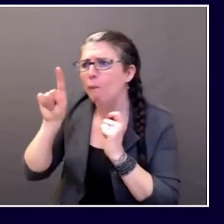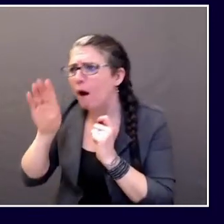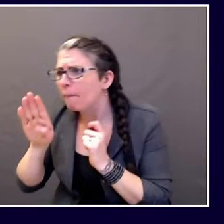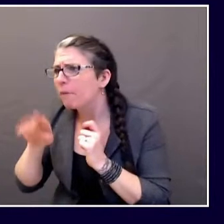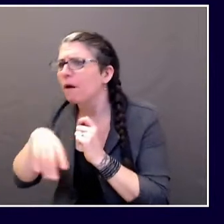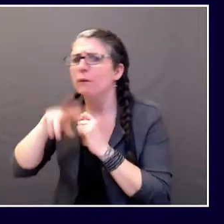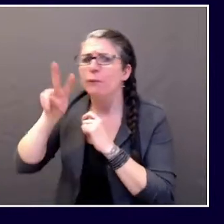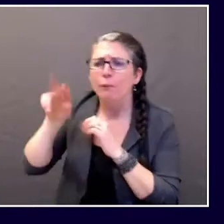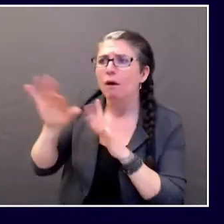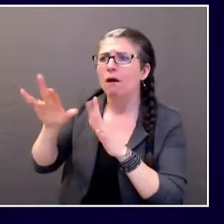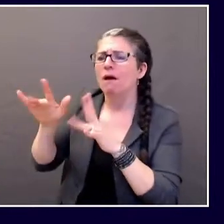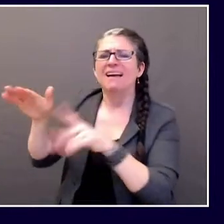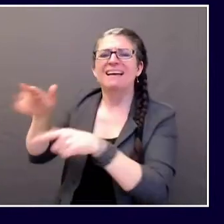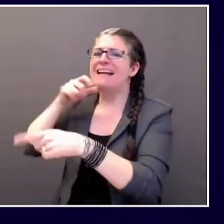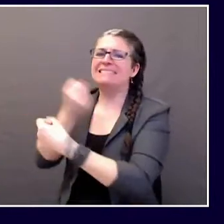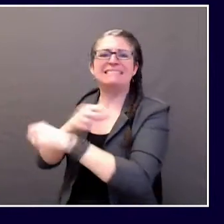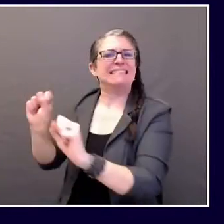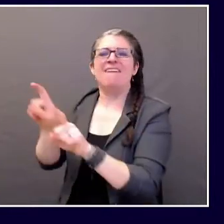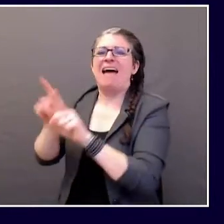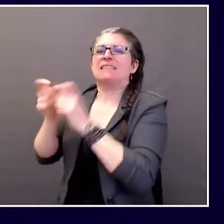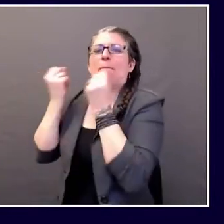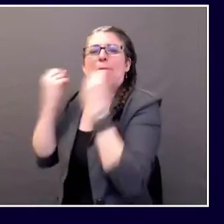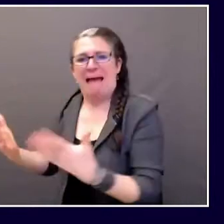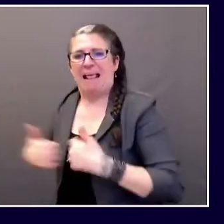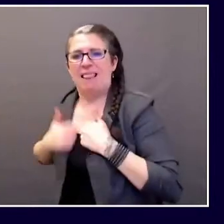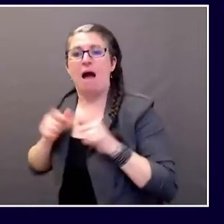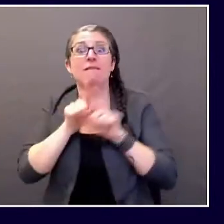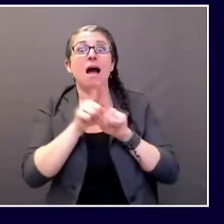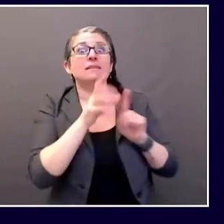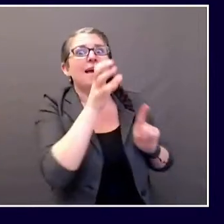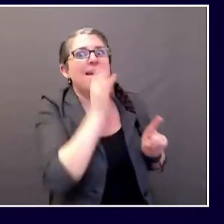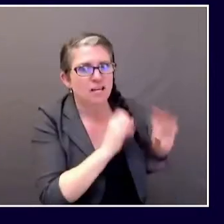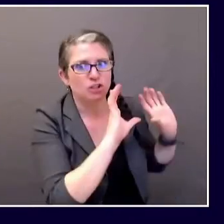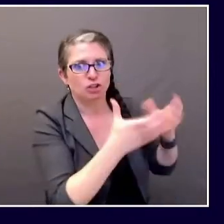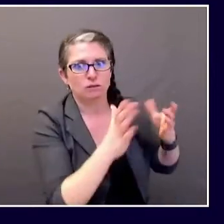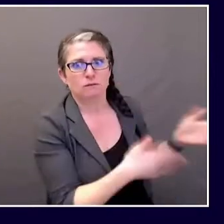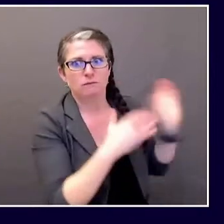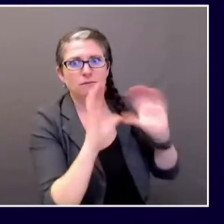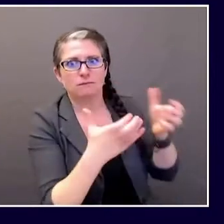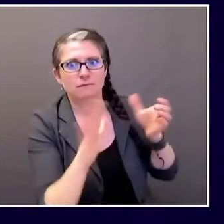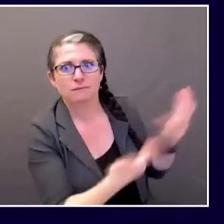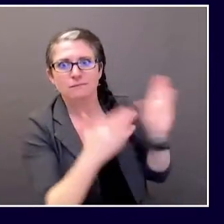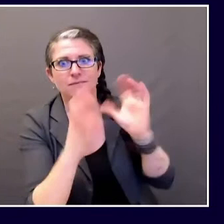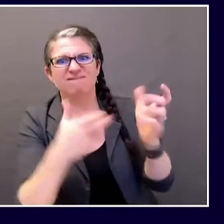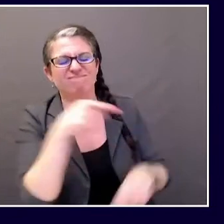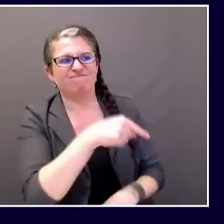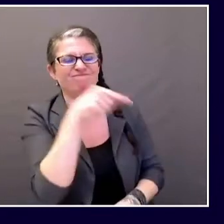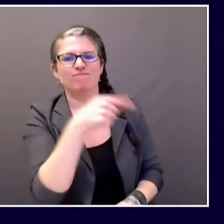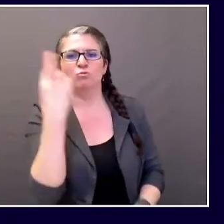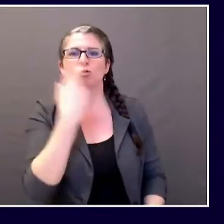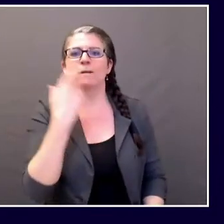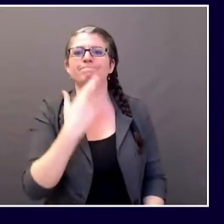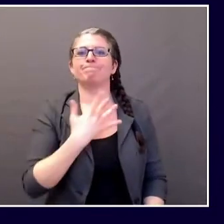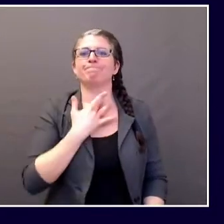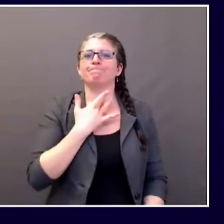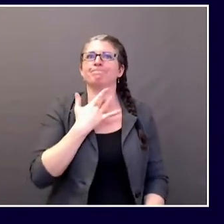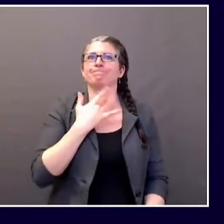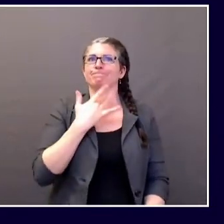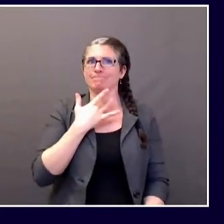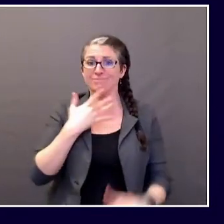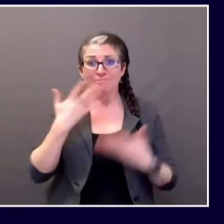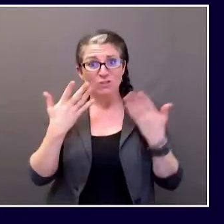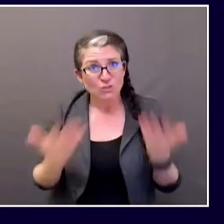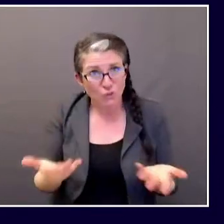in a state like ours, with the highest or second highest average or median age of any of the other states. Now,